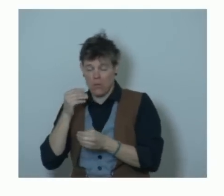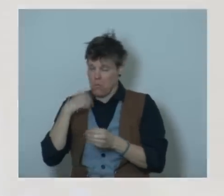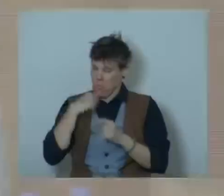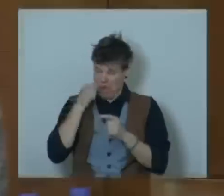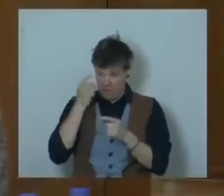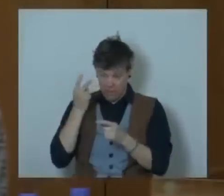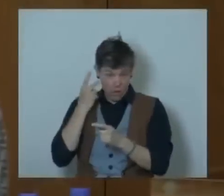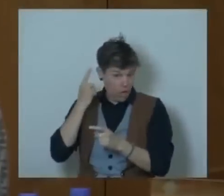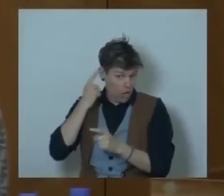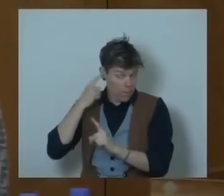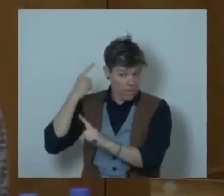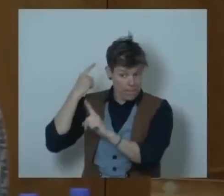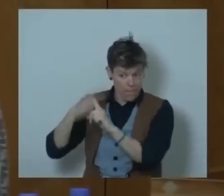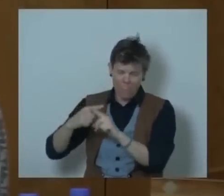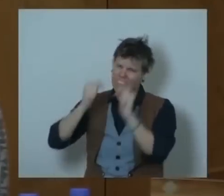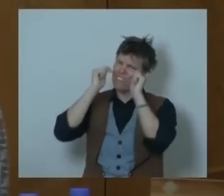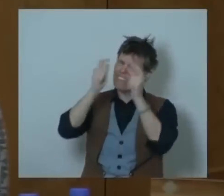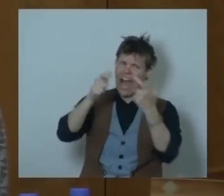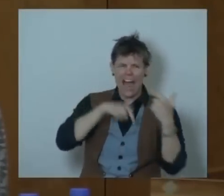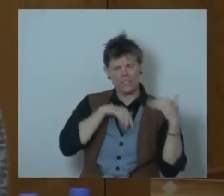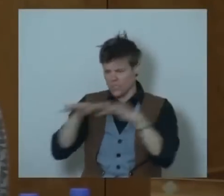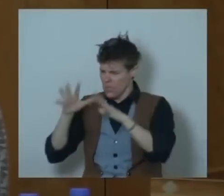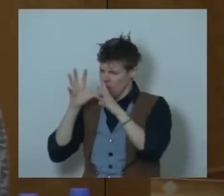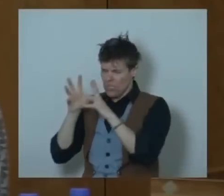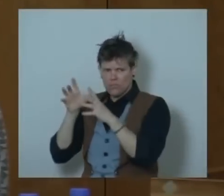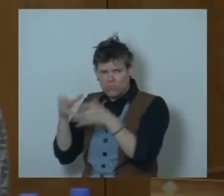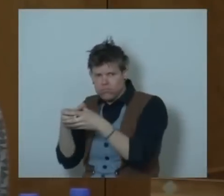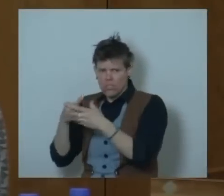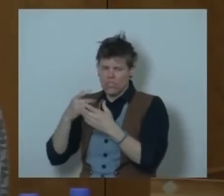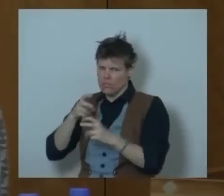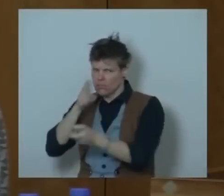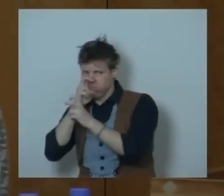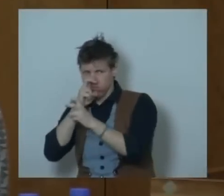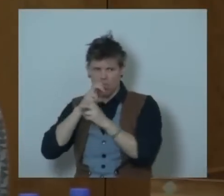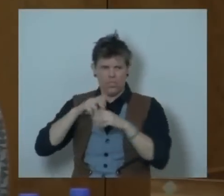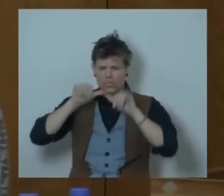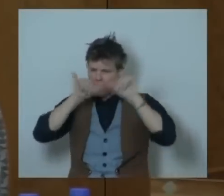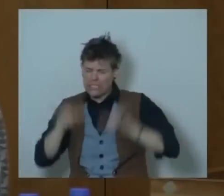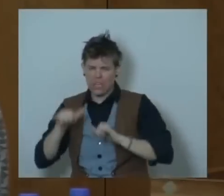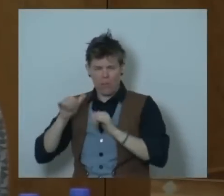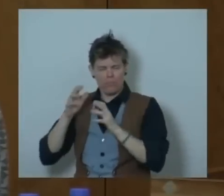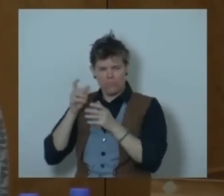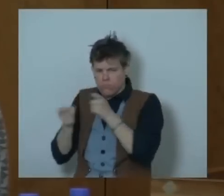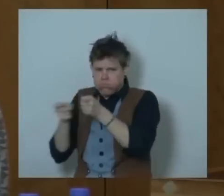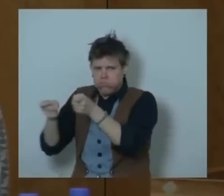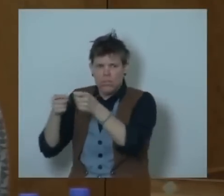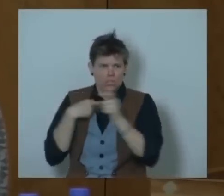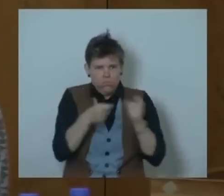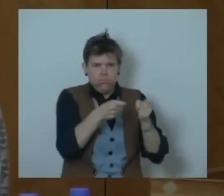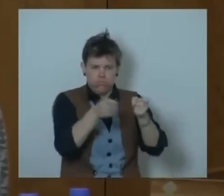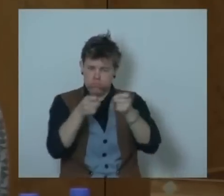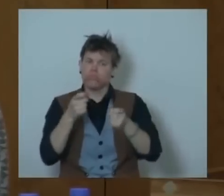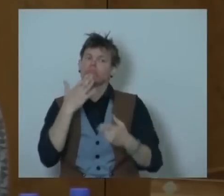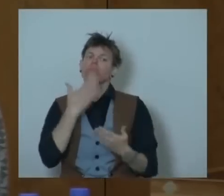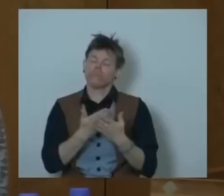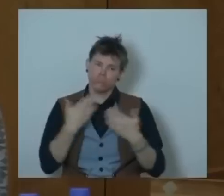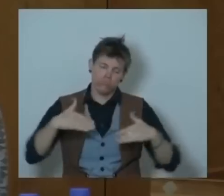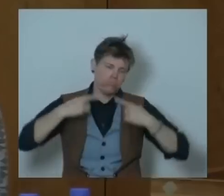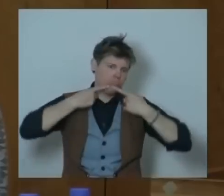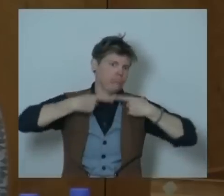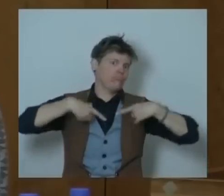And that has to be in place and has to be fully staffed and has to be fully effective to have any kind of reopening of the